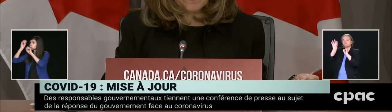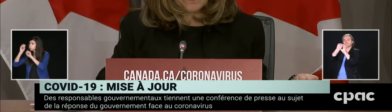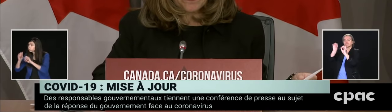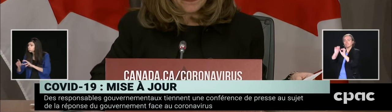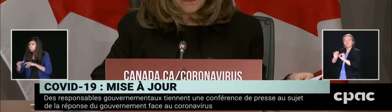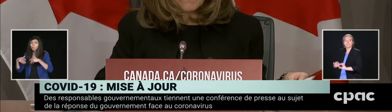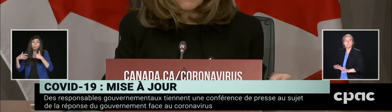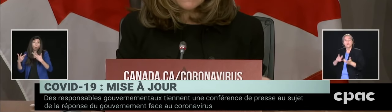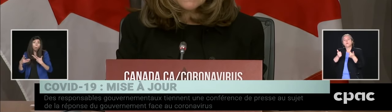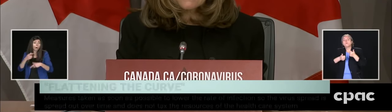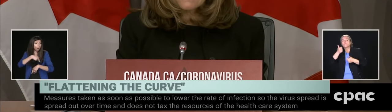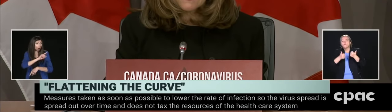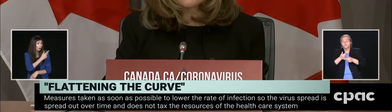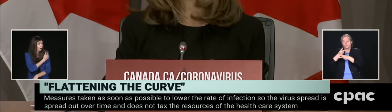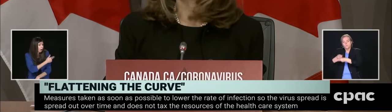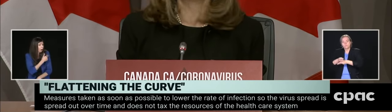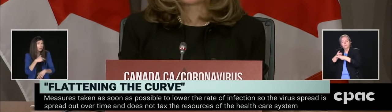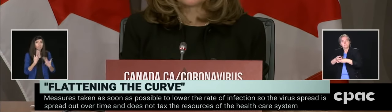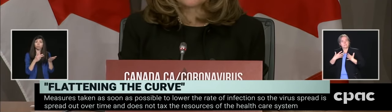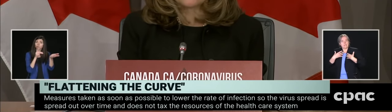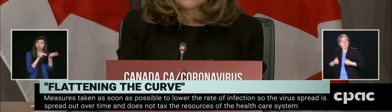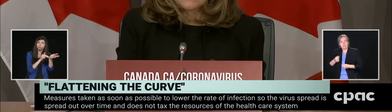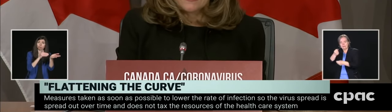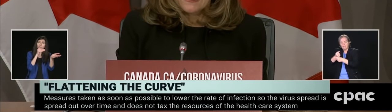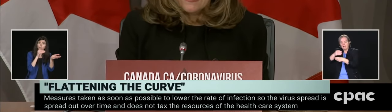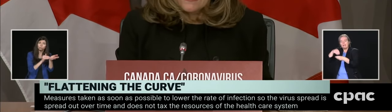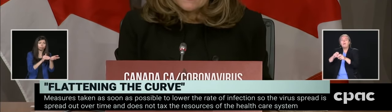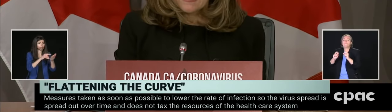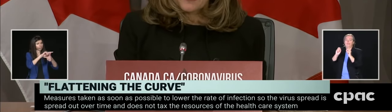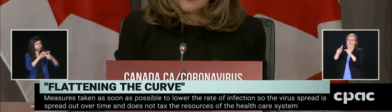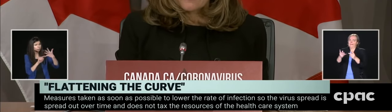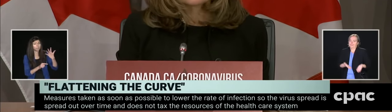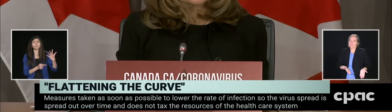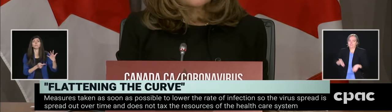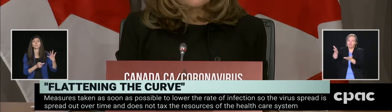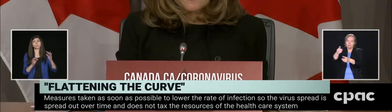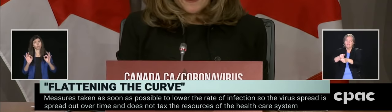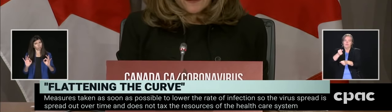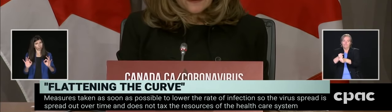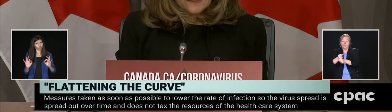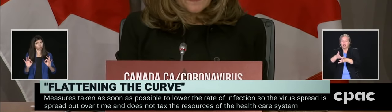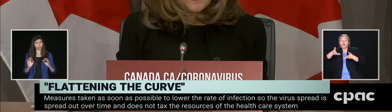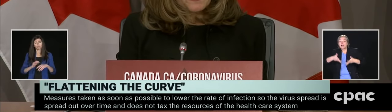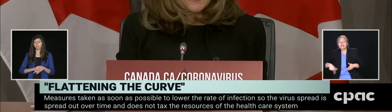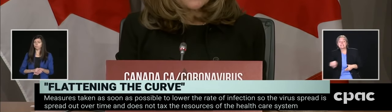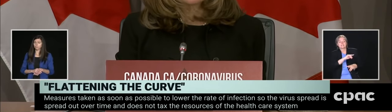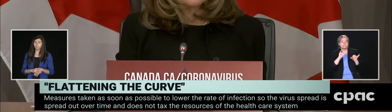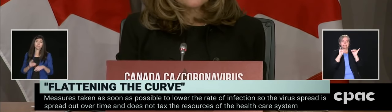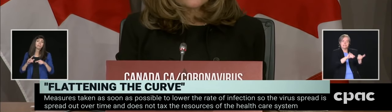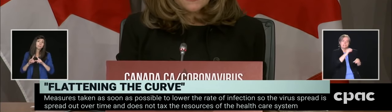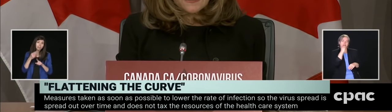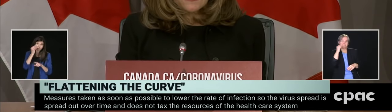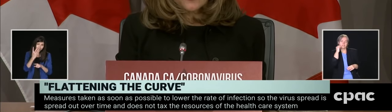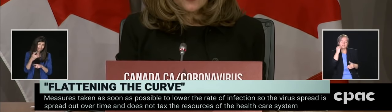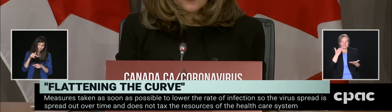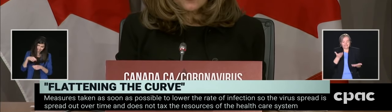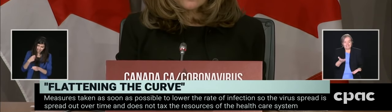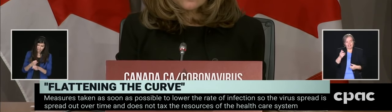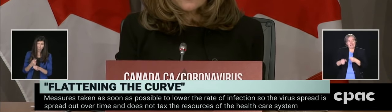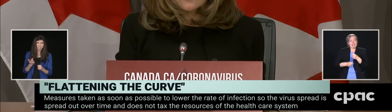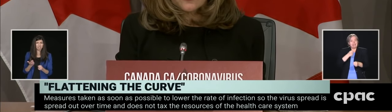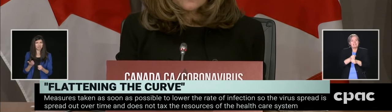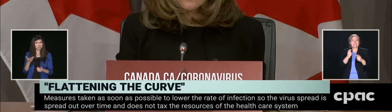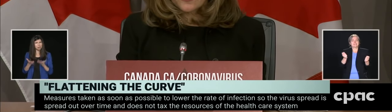santé. Cette année, les célébrations sembleront très différentes, mais c'est essentiel que